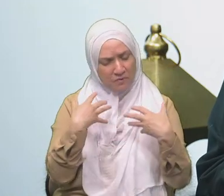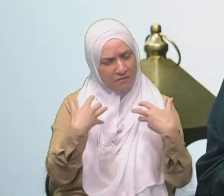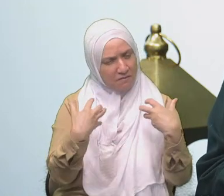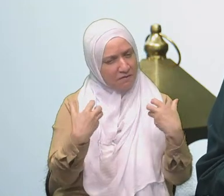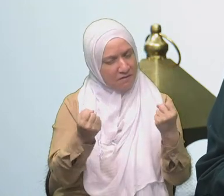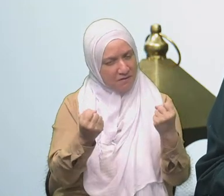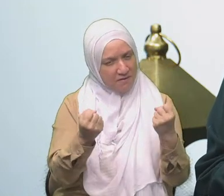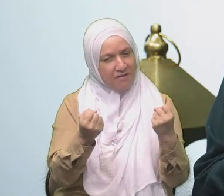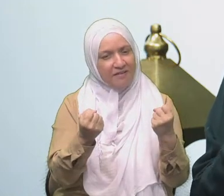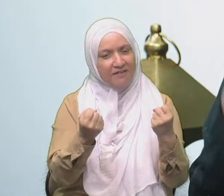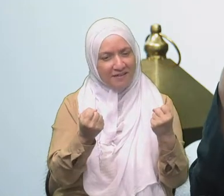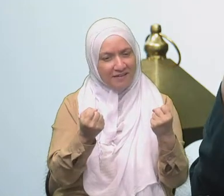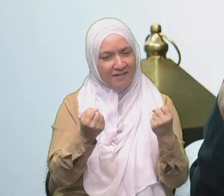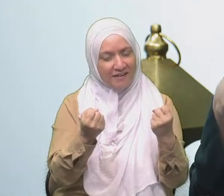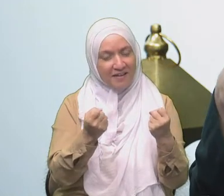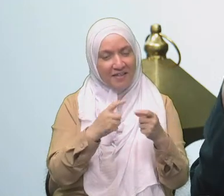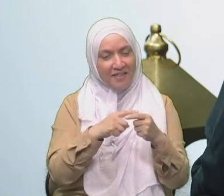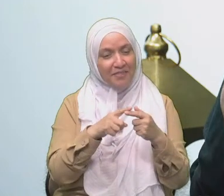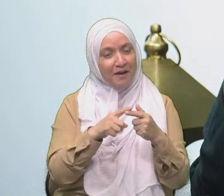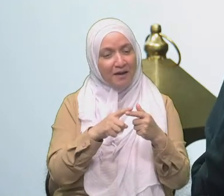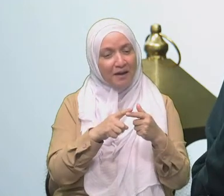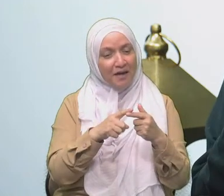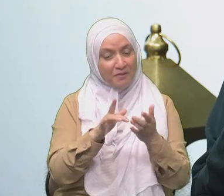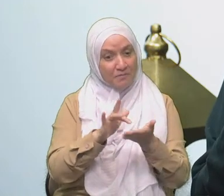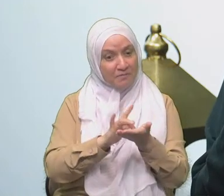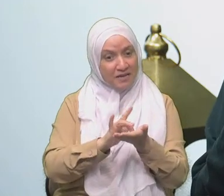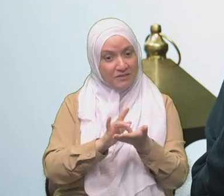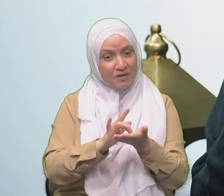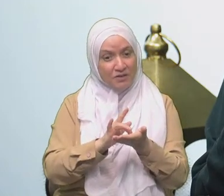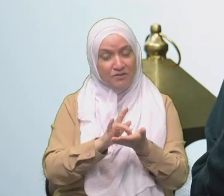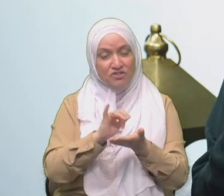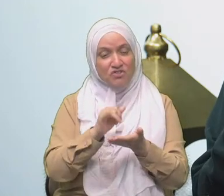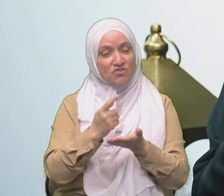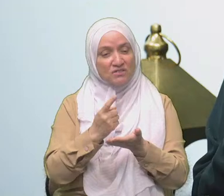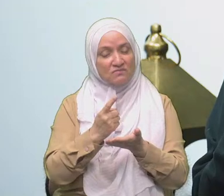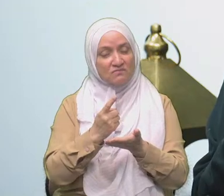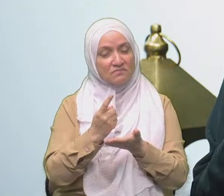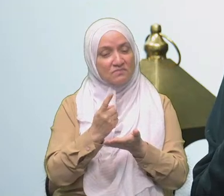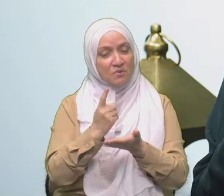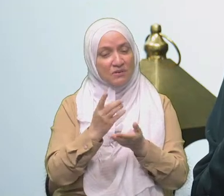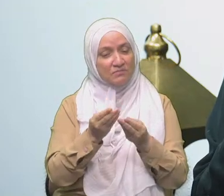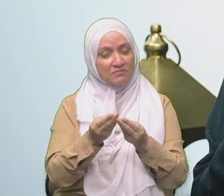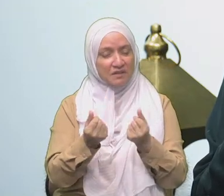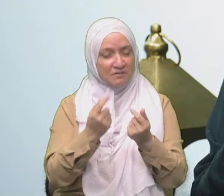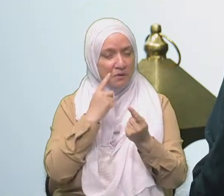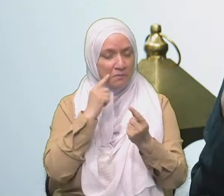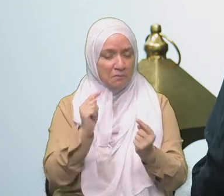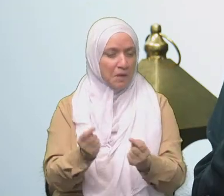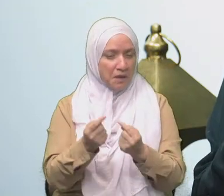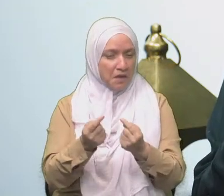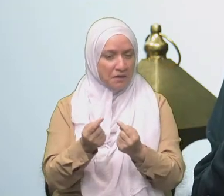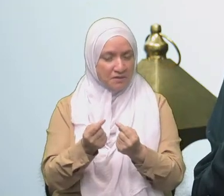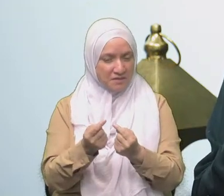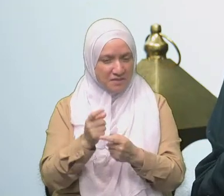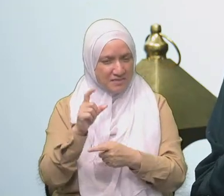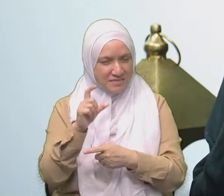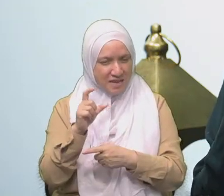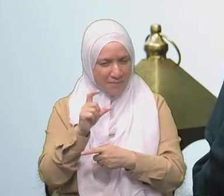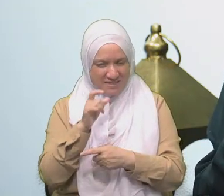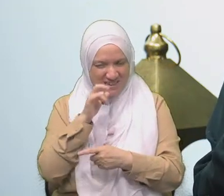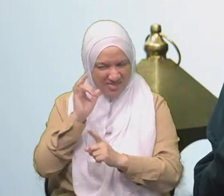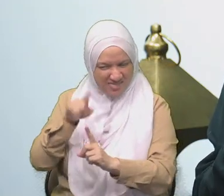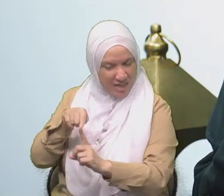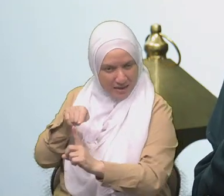Tylenol. Islam actually deals with the root causes and removes the disease, no matter how painful